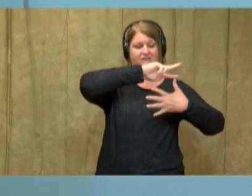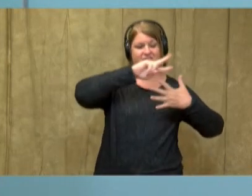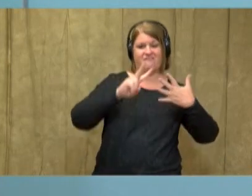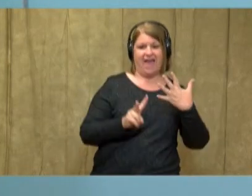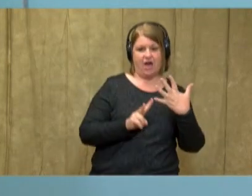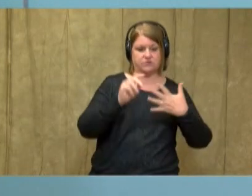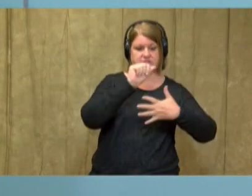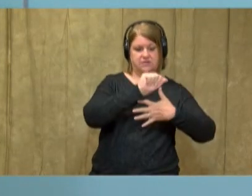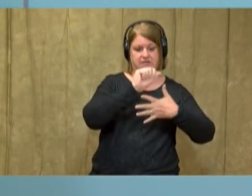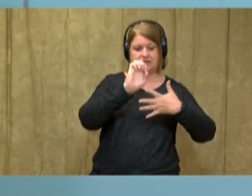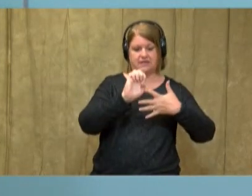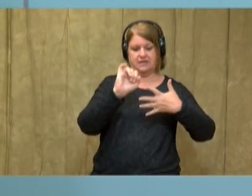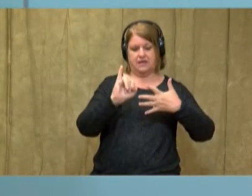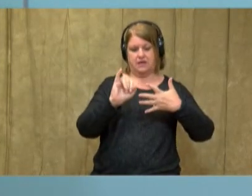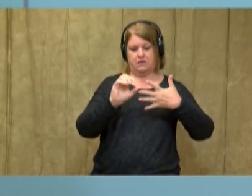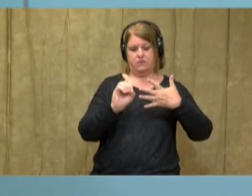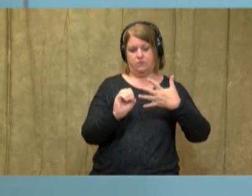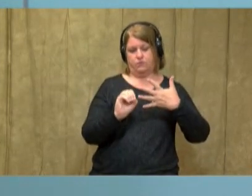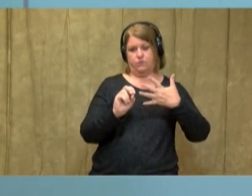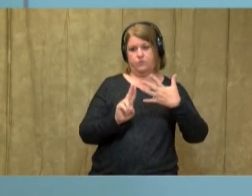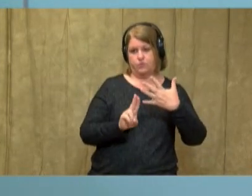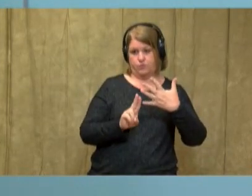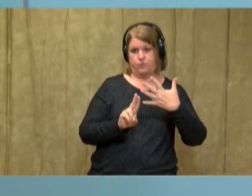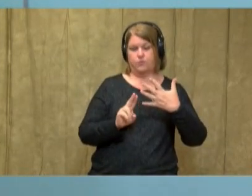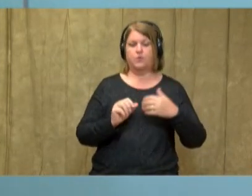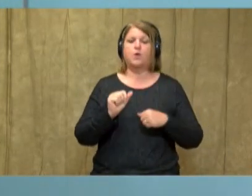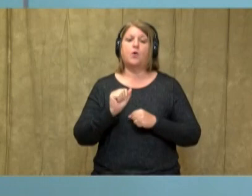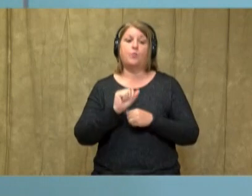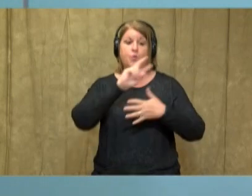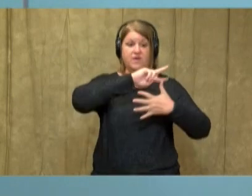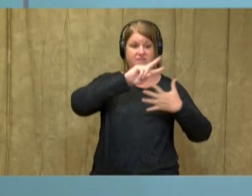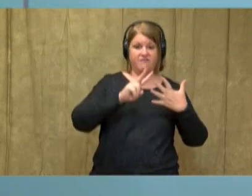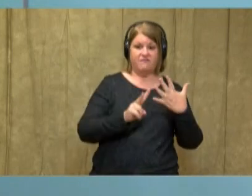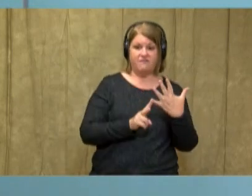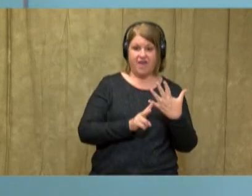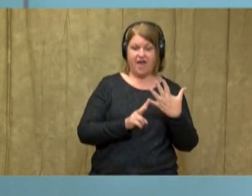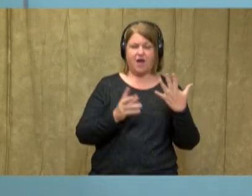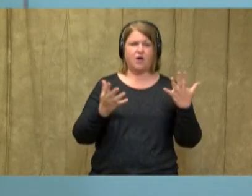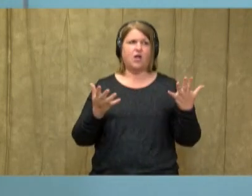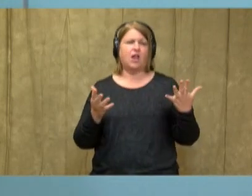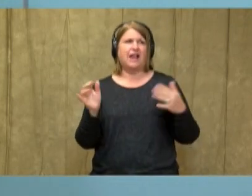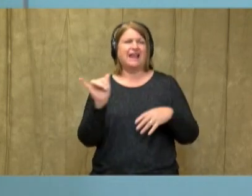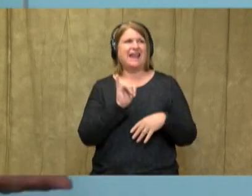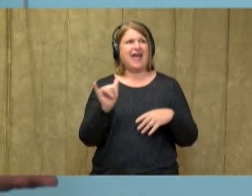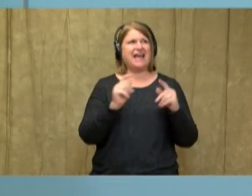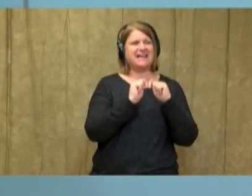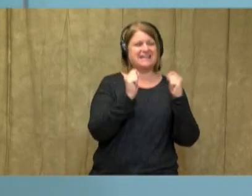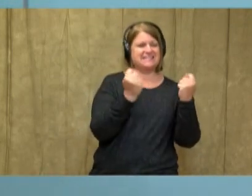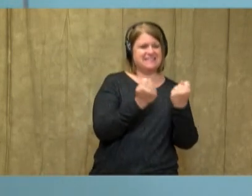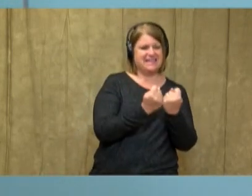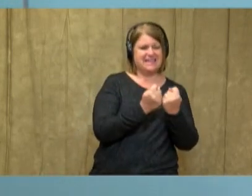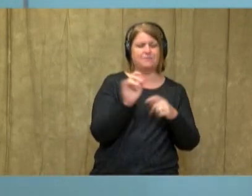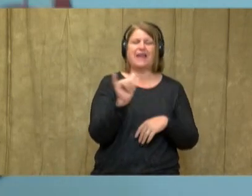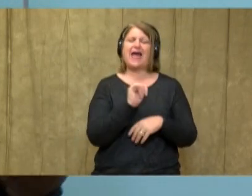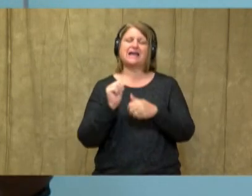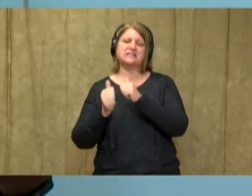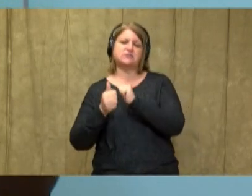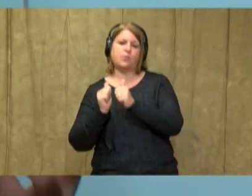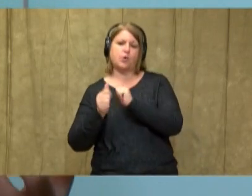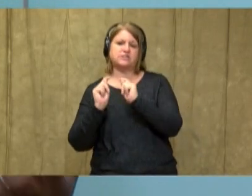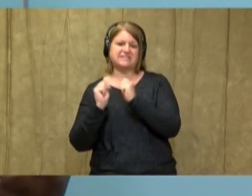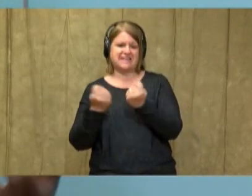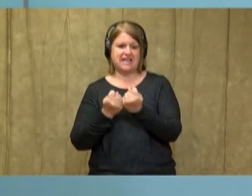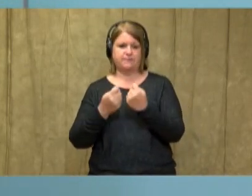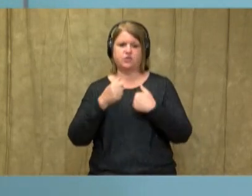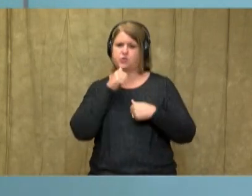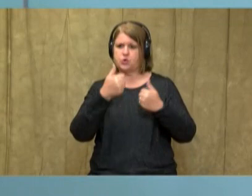syllable has a vowel. Now, with vowel teams, just like a team, a sport team, you don't break up a team,